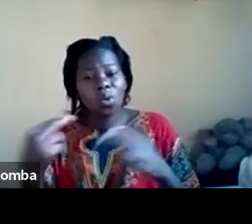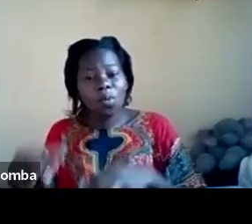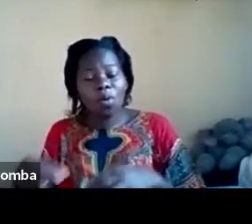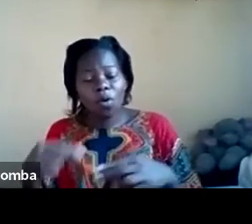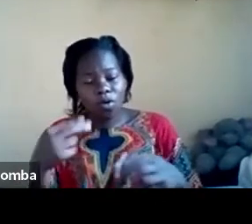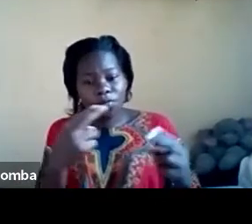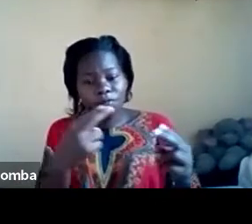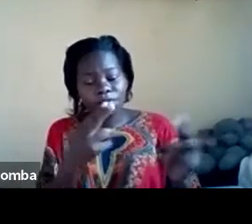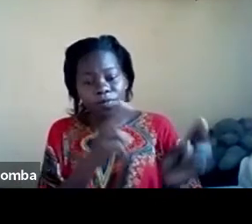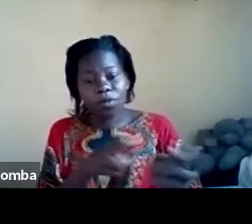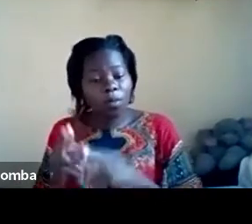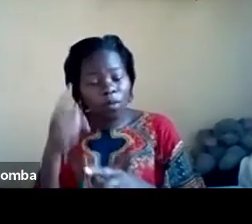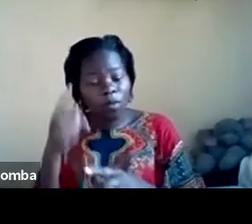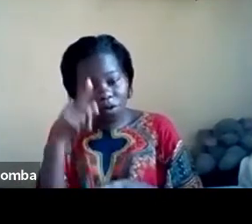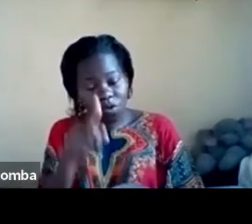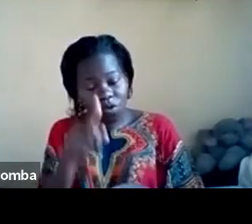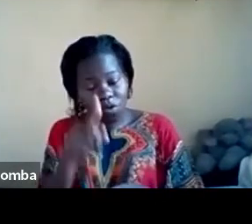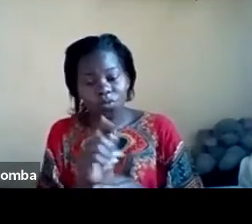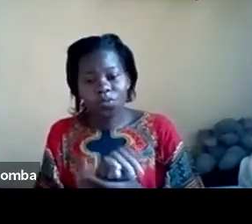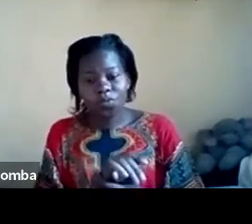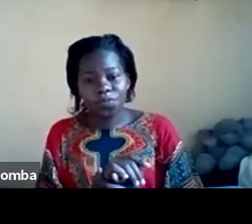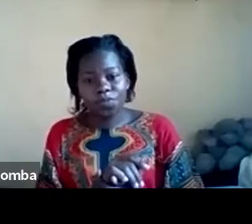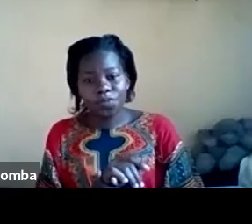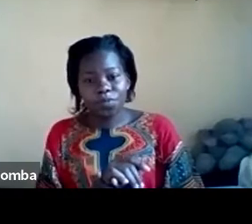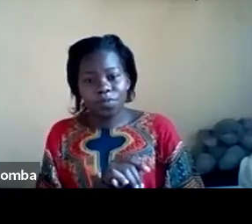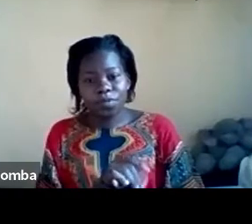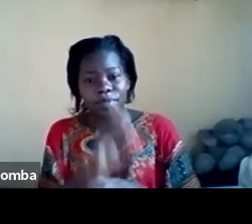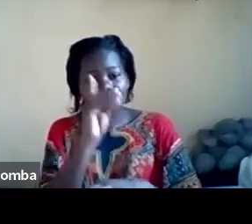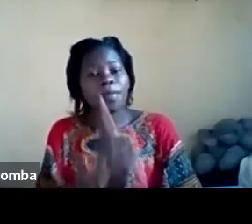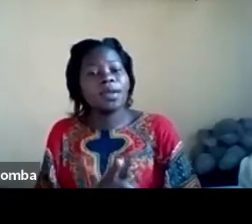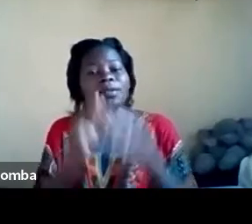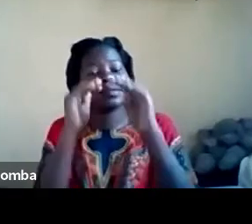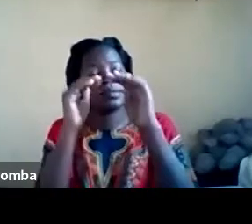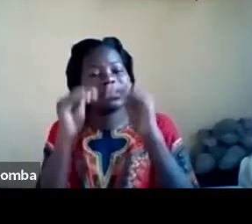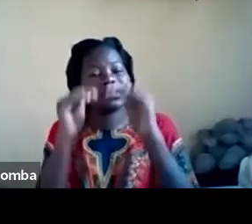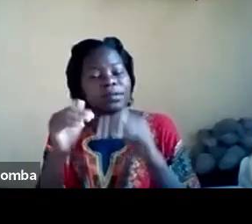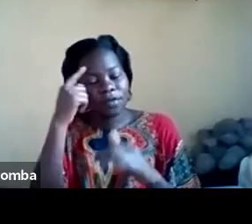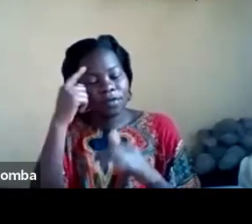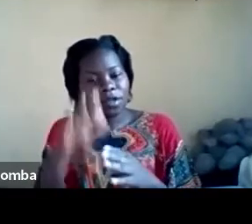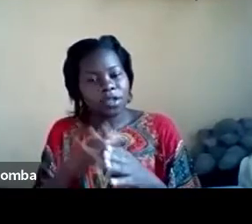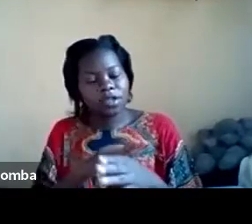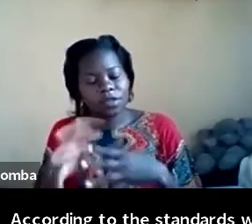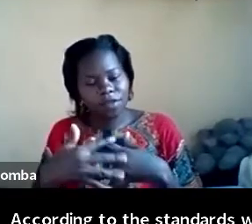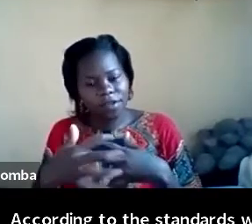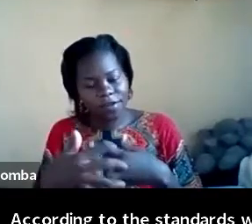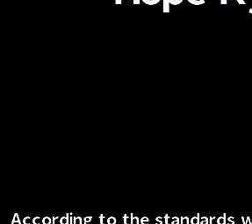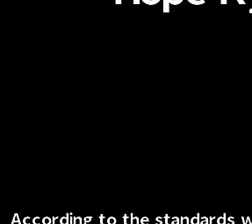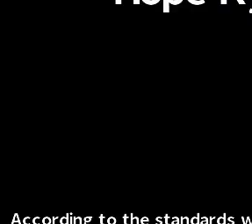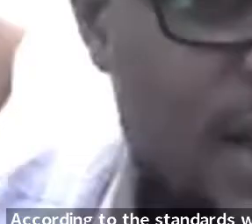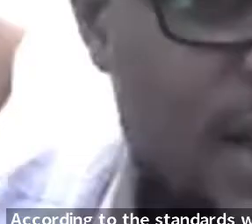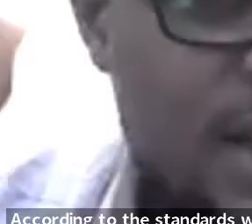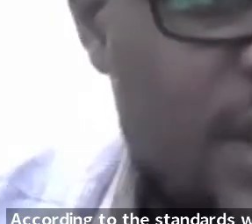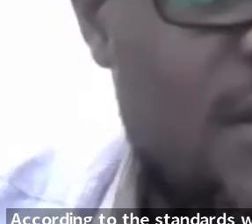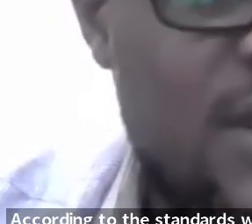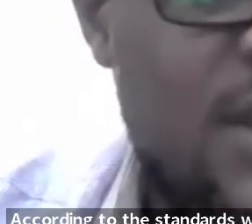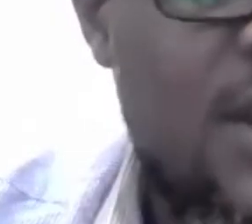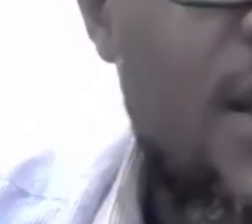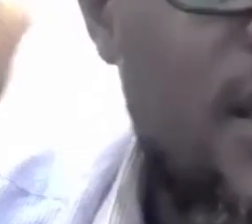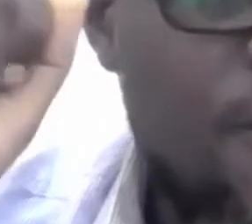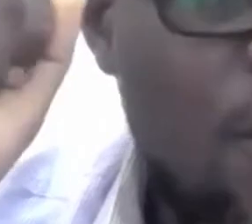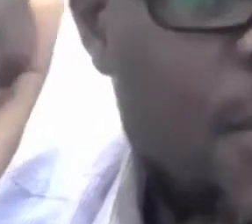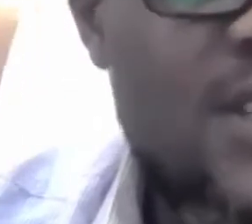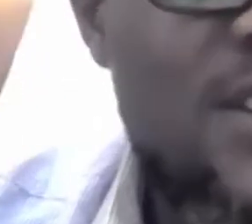is right and what is normal according to the standards within the industry for you to be able to engage. Number two, formalization, like my colleagues have